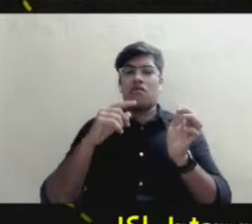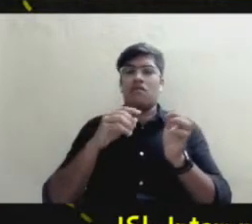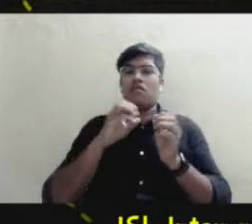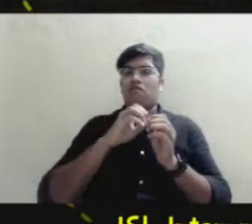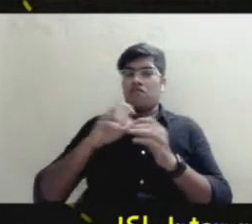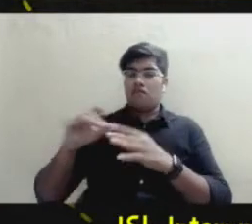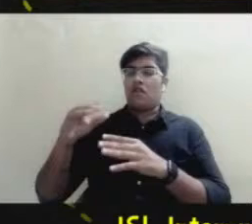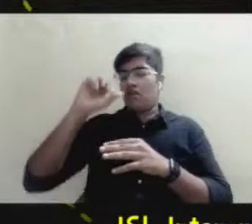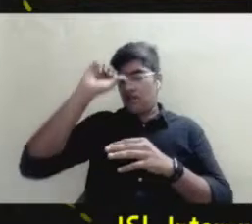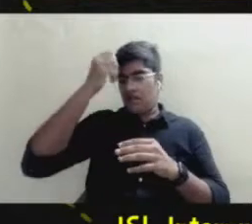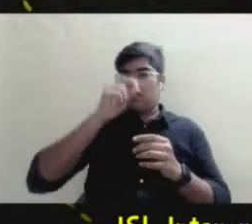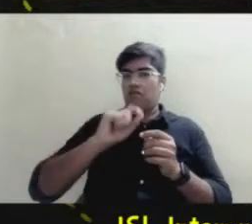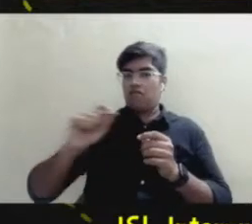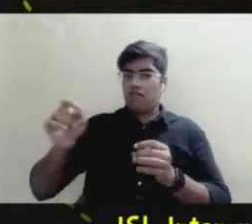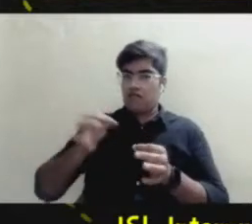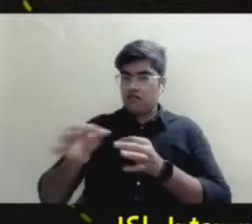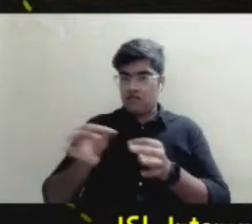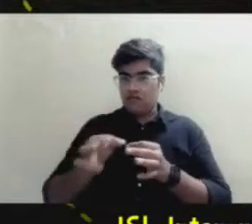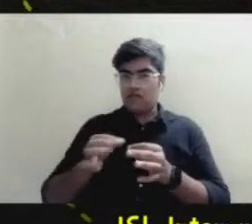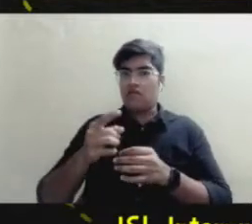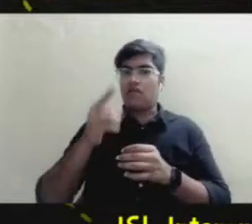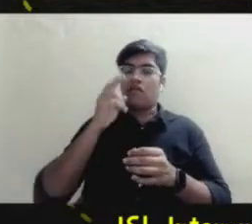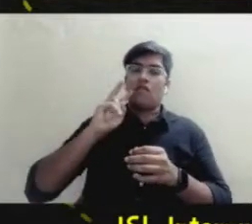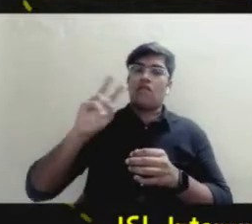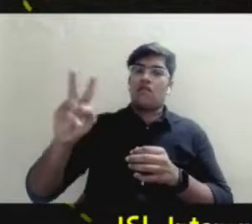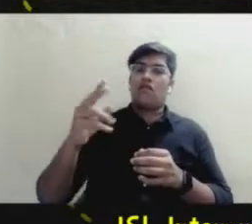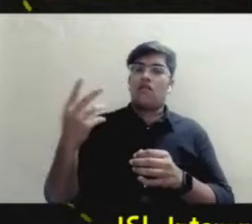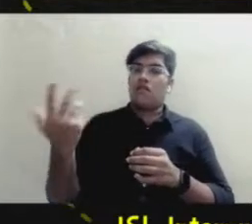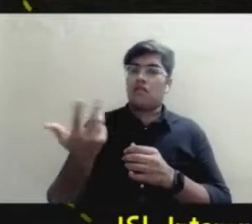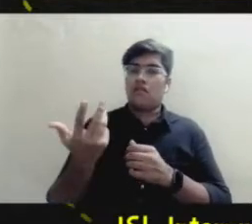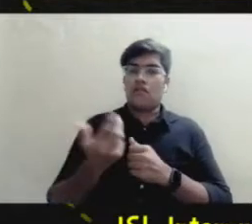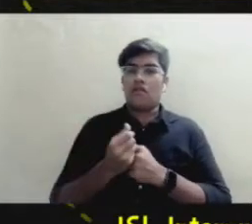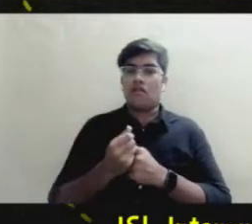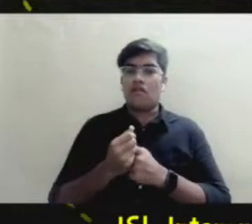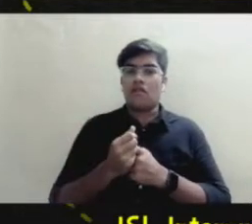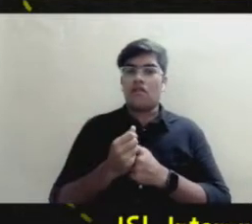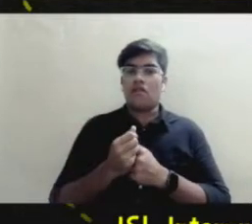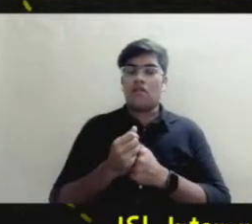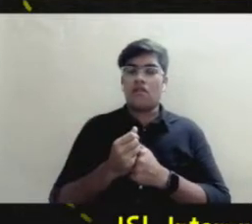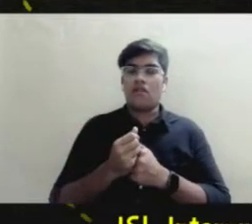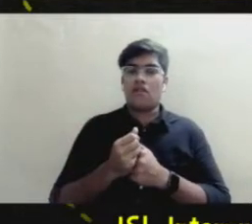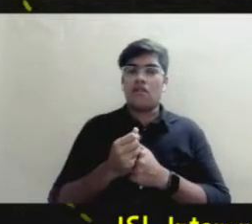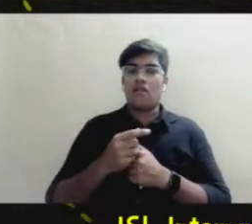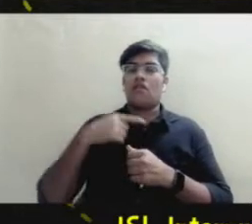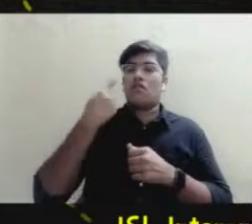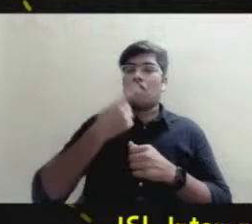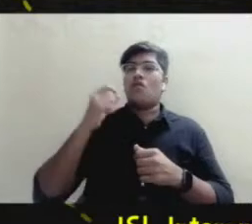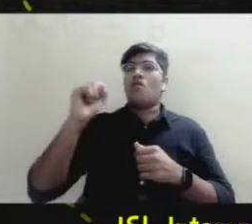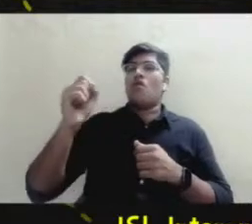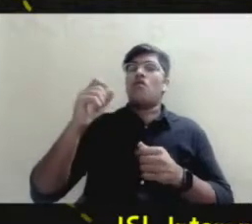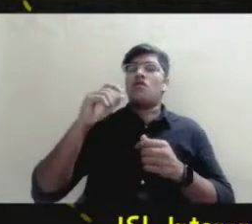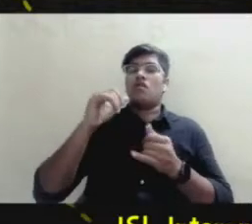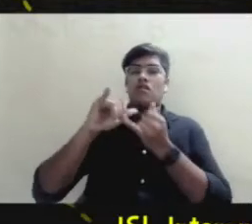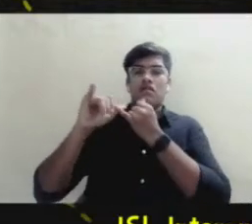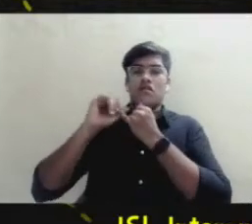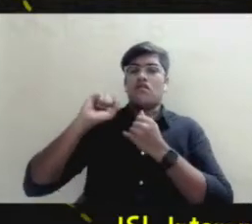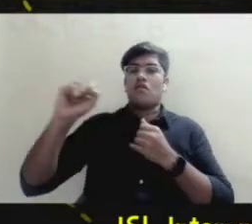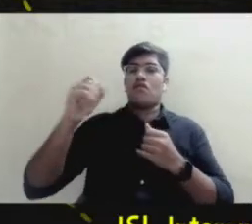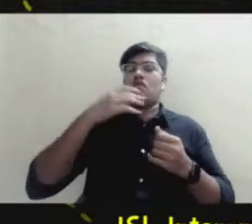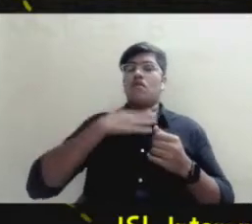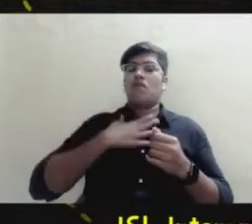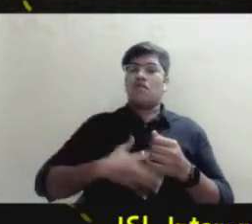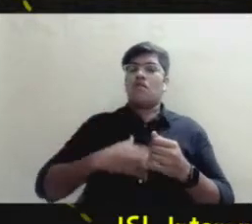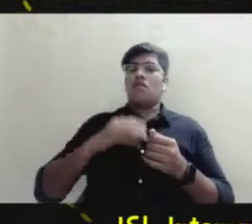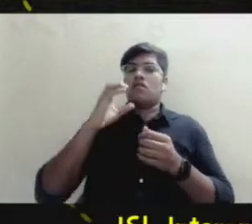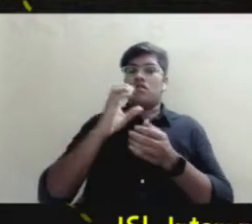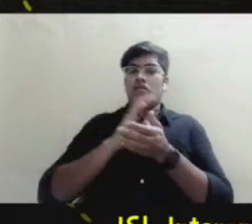which describes them gazing at the hair on his chest going down to his navel in